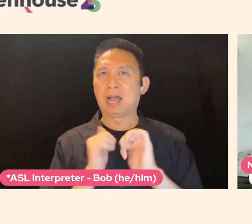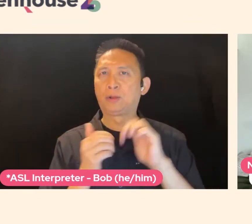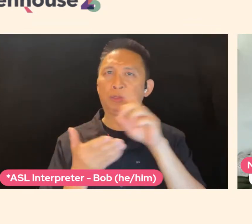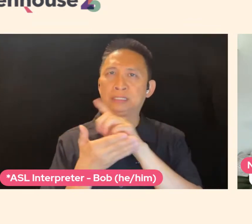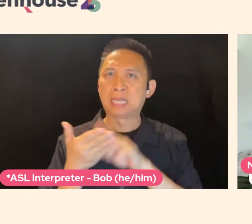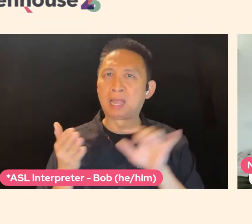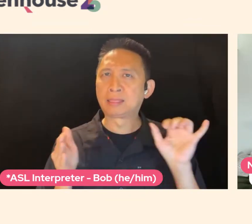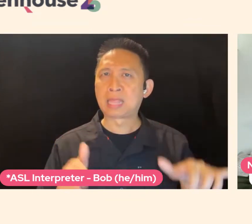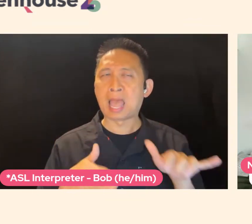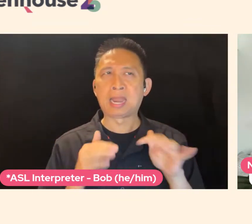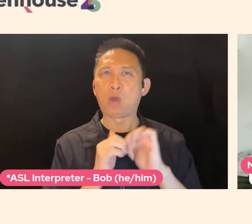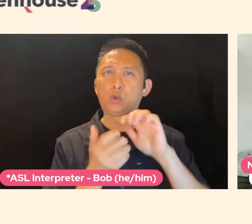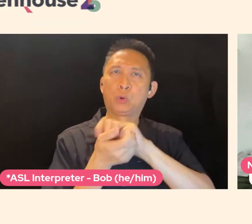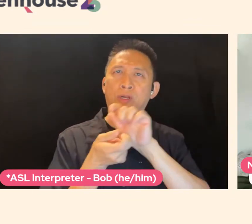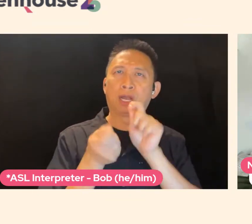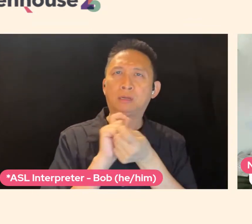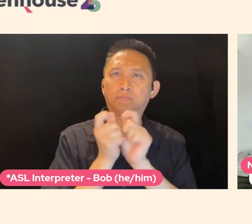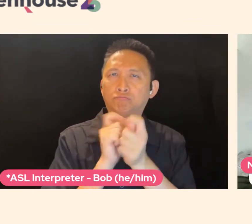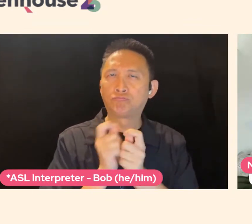adapting?